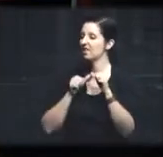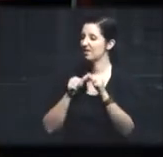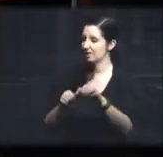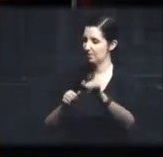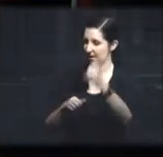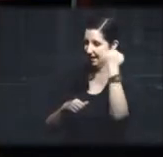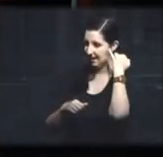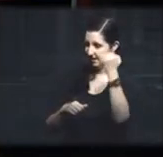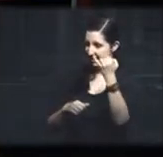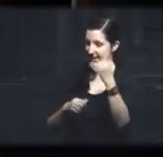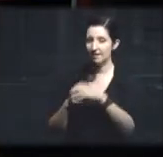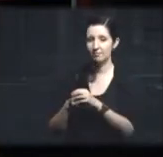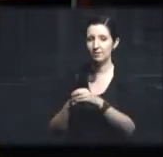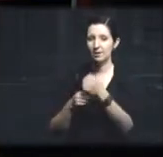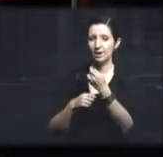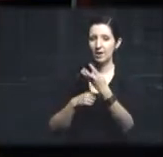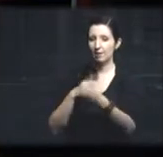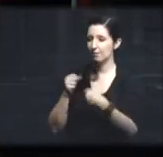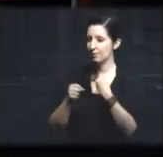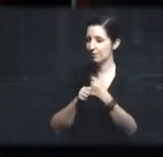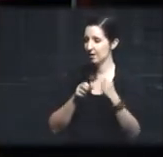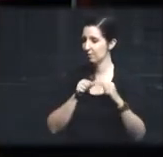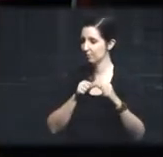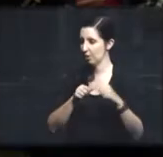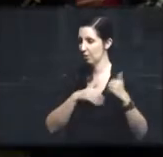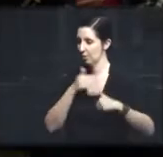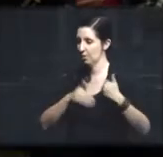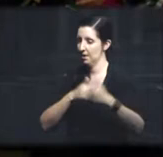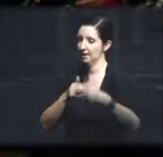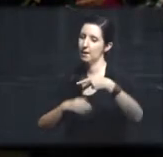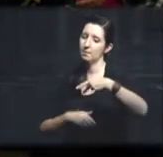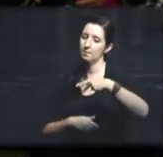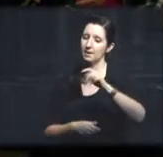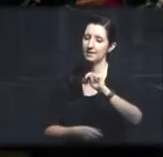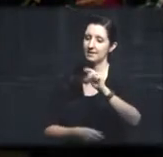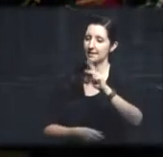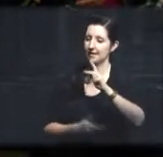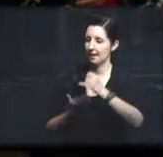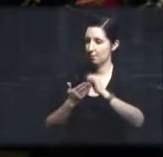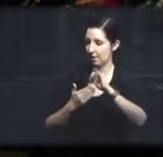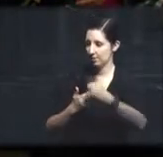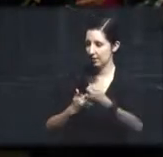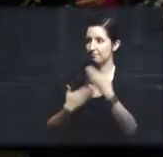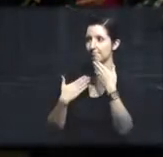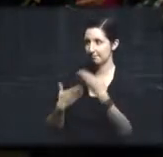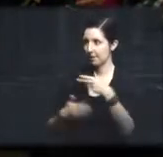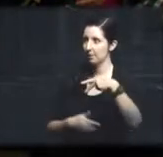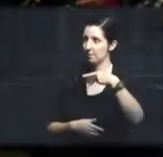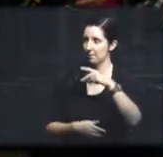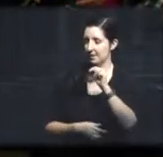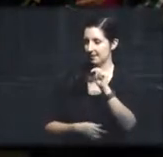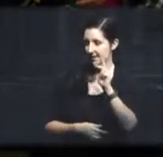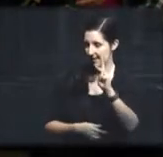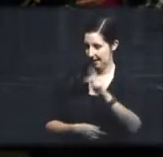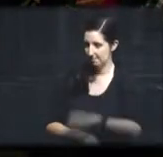for a couple of years as a PTK project. So thanks to PTK for that. Glenn